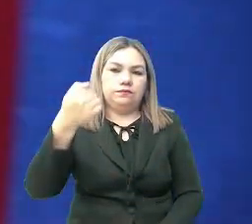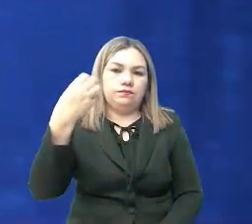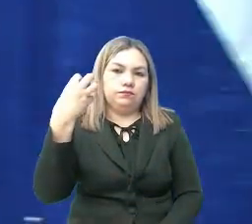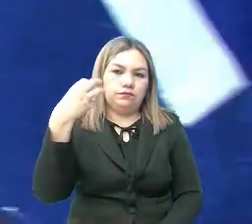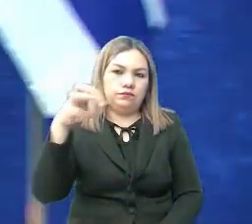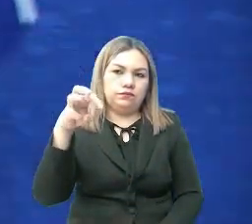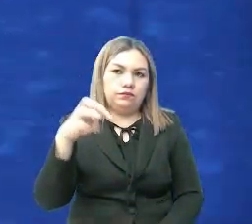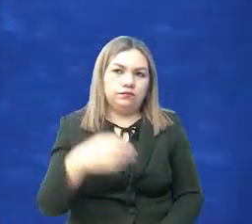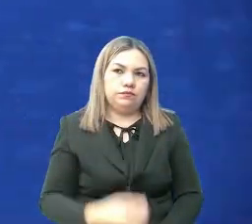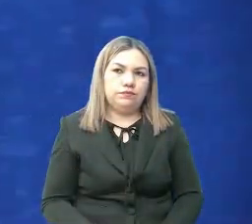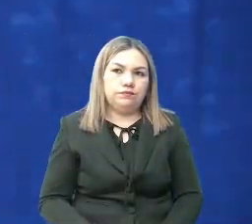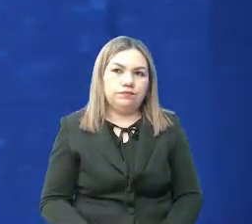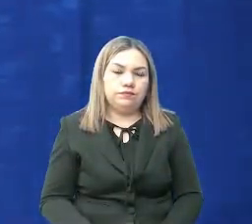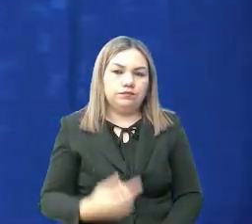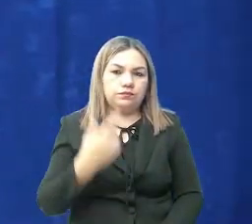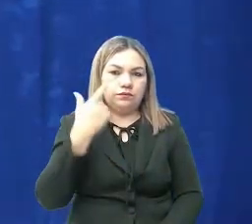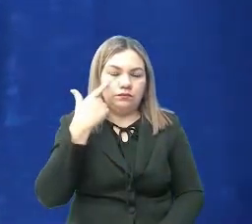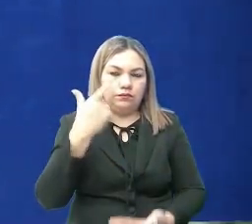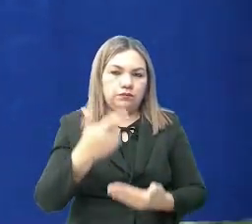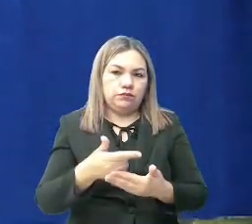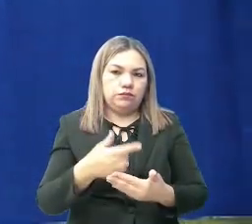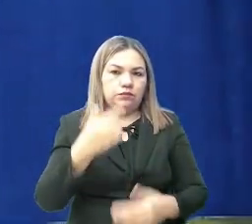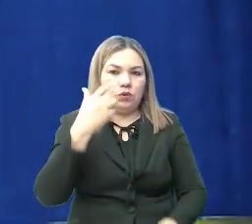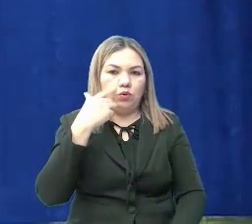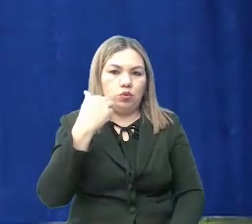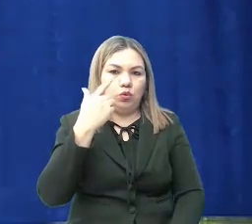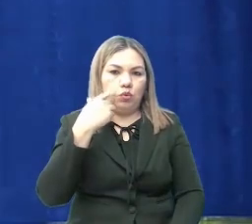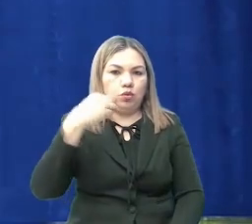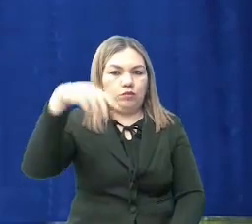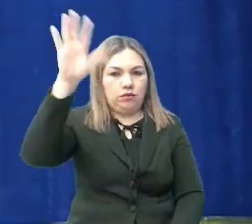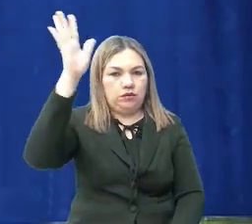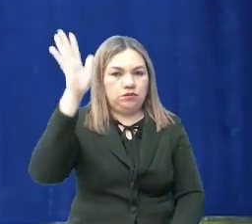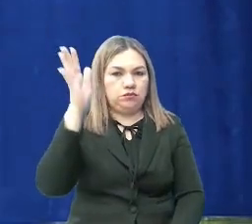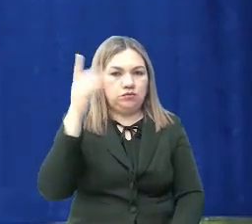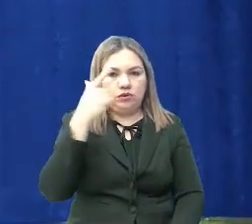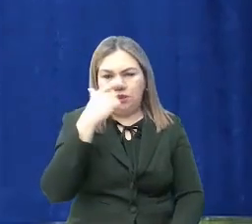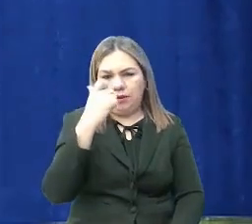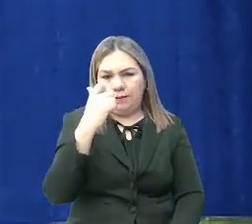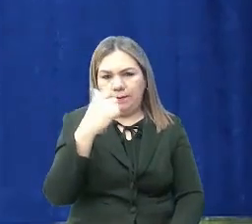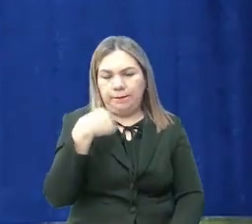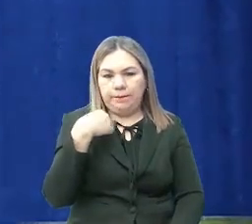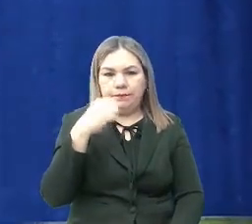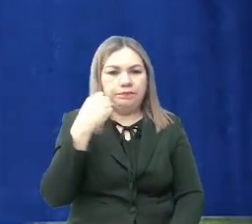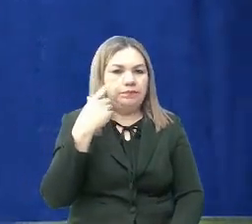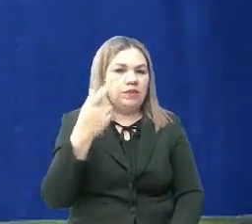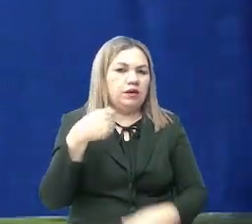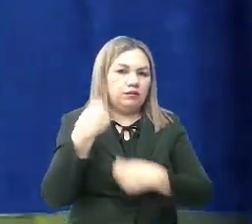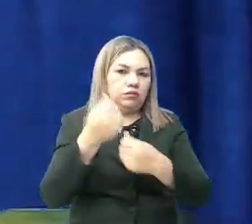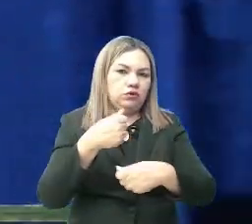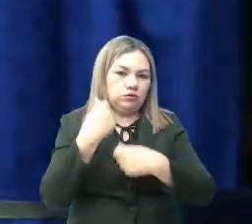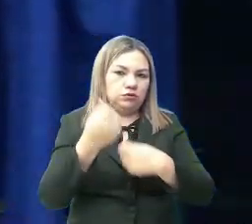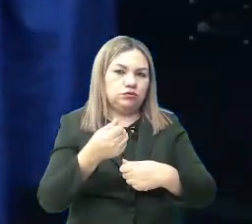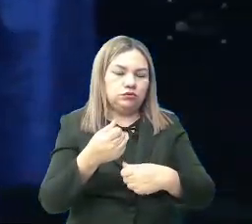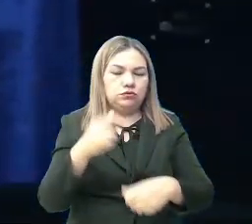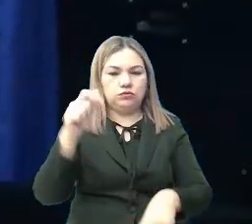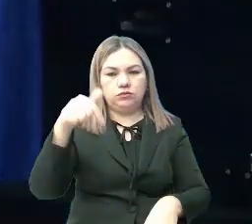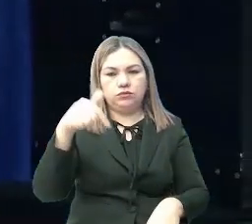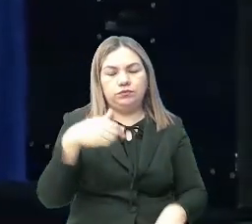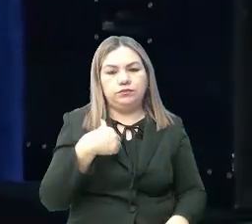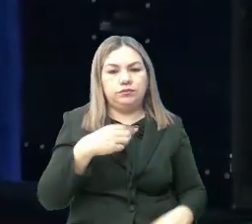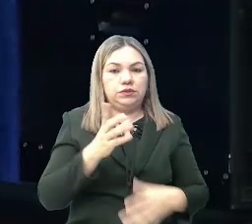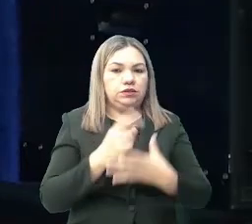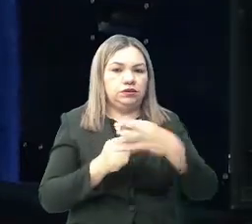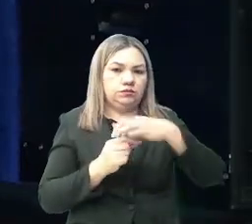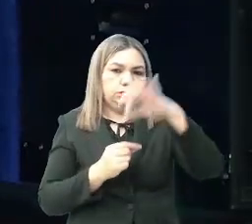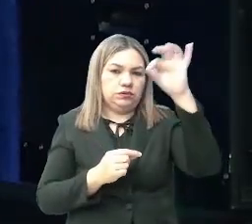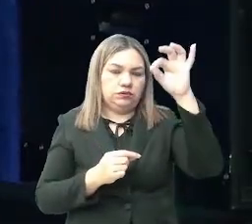Amen. You're going to see that man of God, who I am. How many of you are going to ask